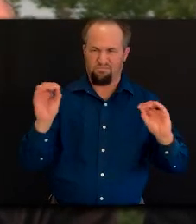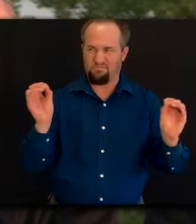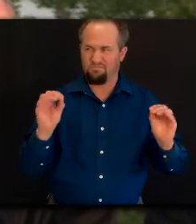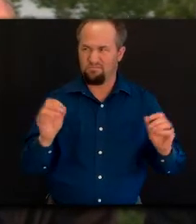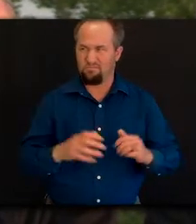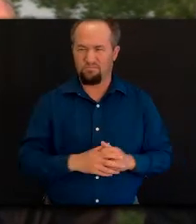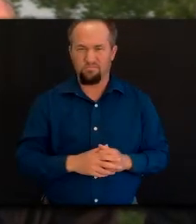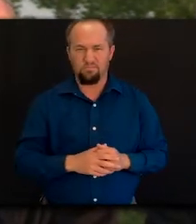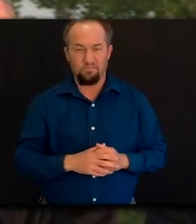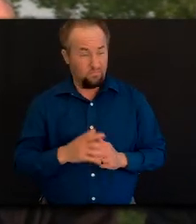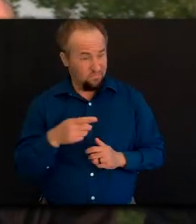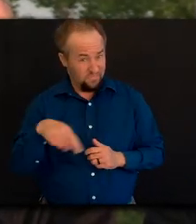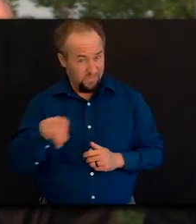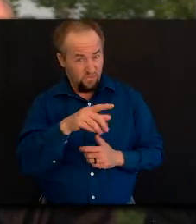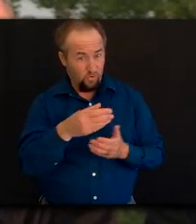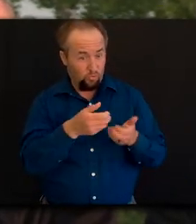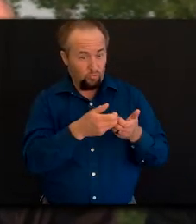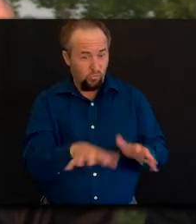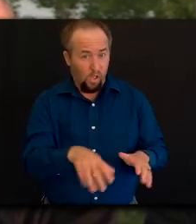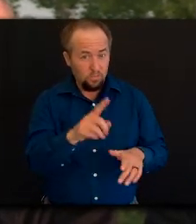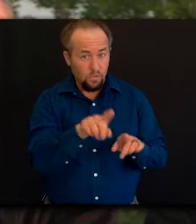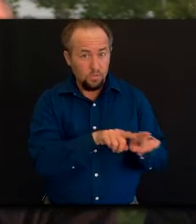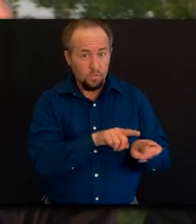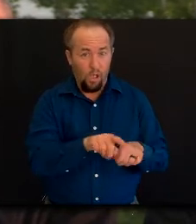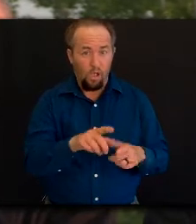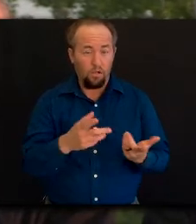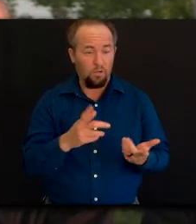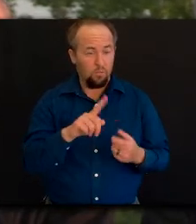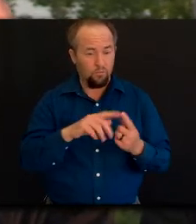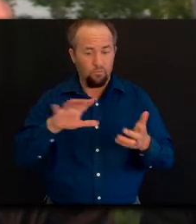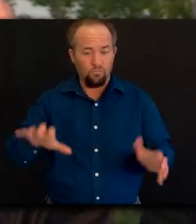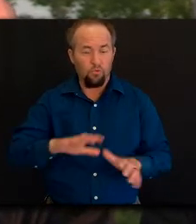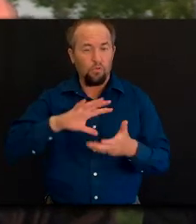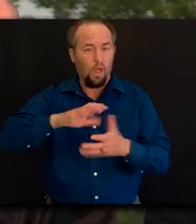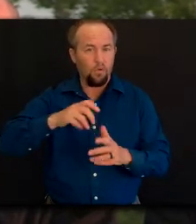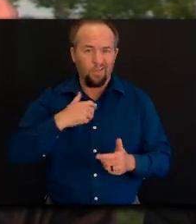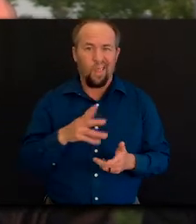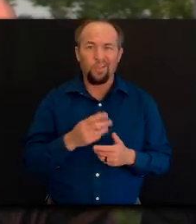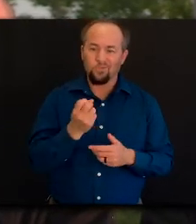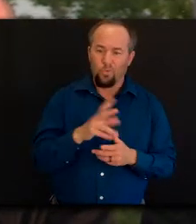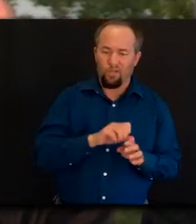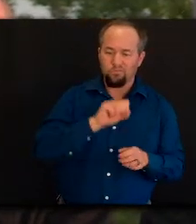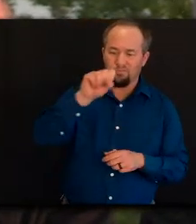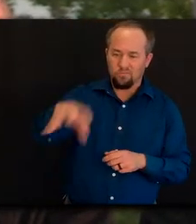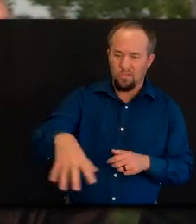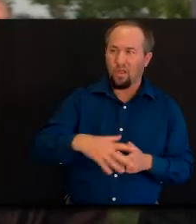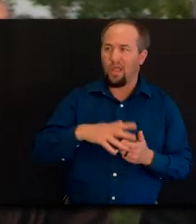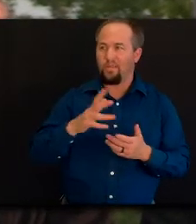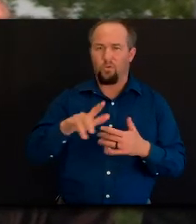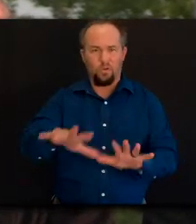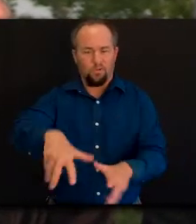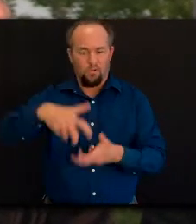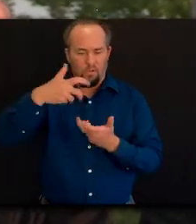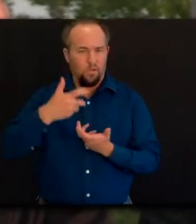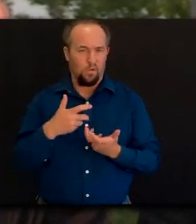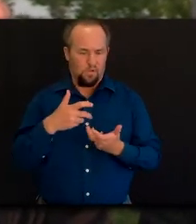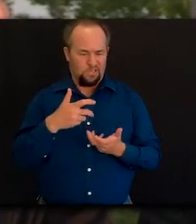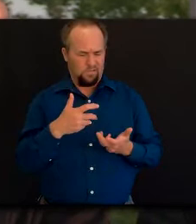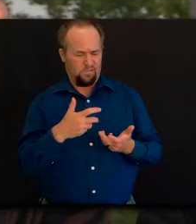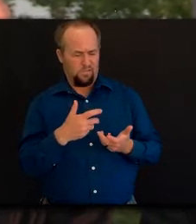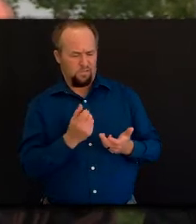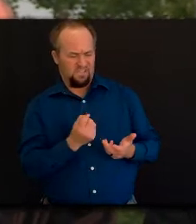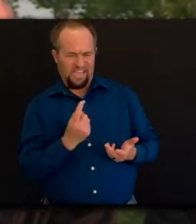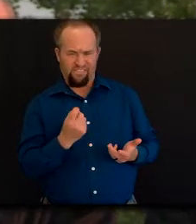Have any of you ever lost a sock when doing laundry? Like you put in 12 socks and then somehow by the end of the whole process, there's only